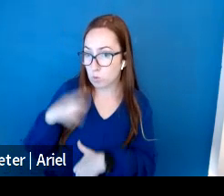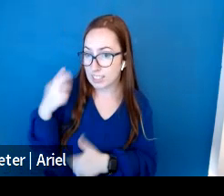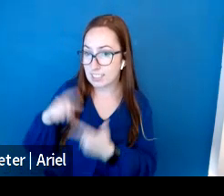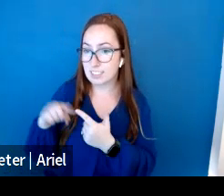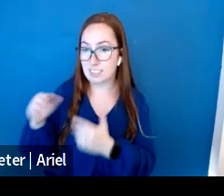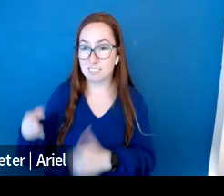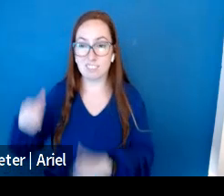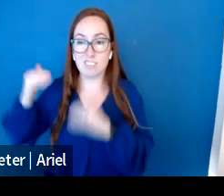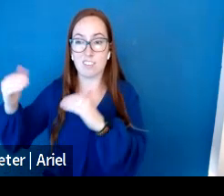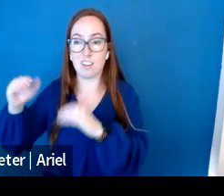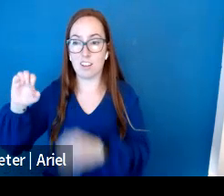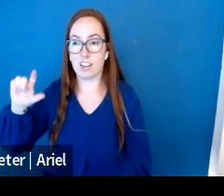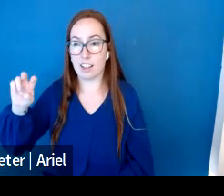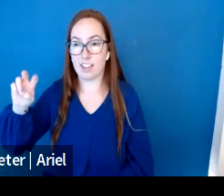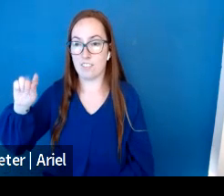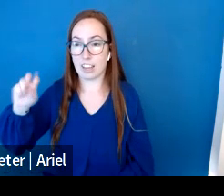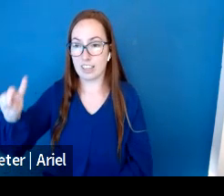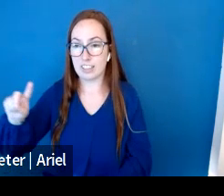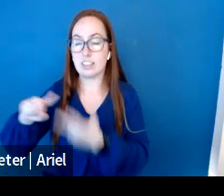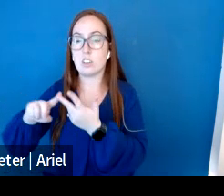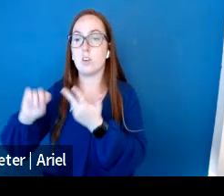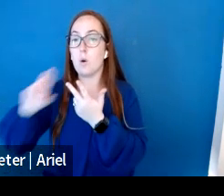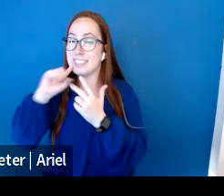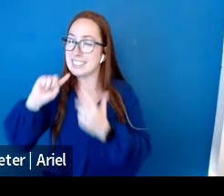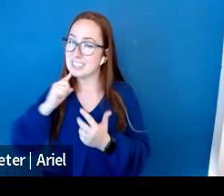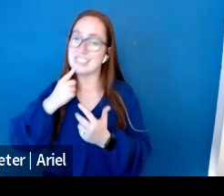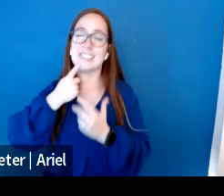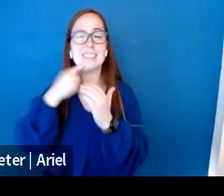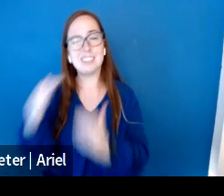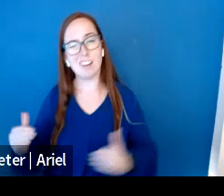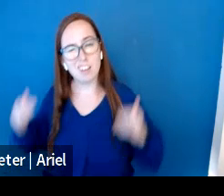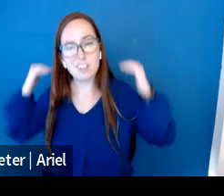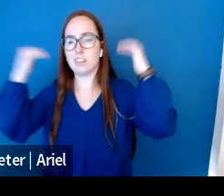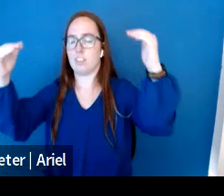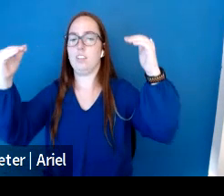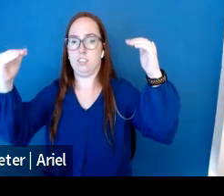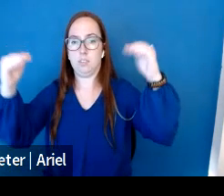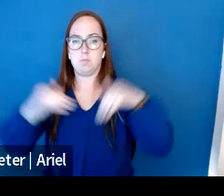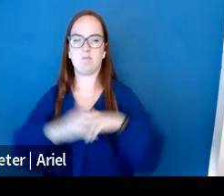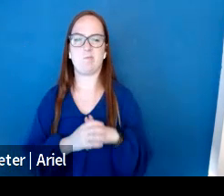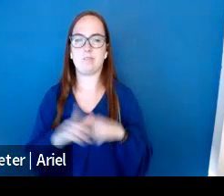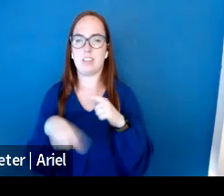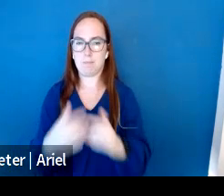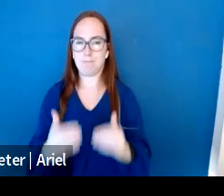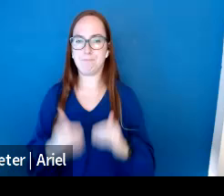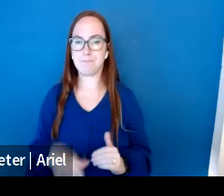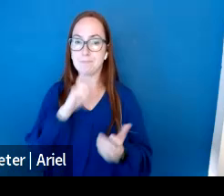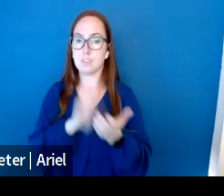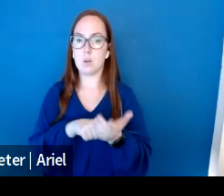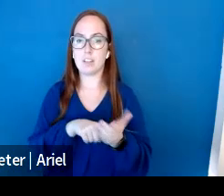risk? And then underneath, you'll see the sub-index score classifications, right? Externalizing risk